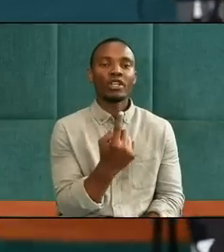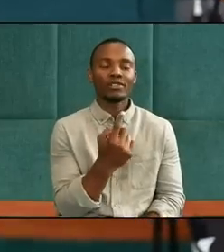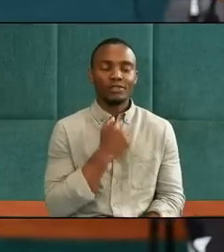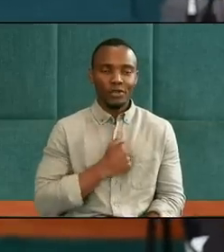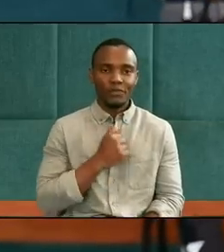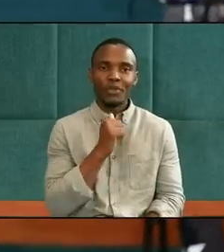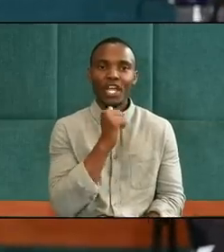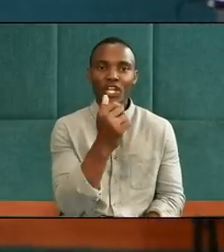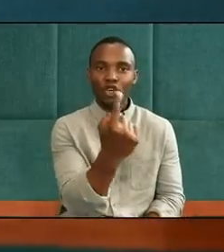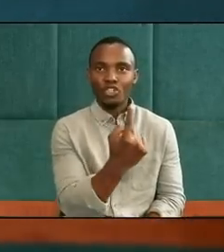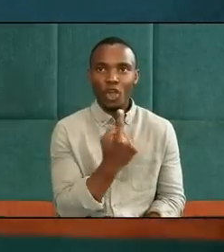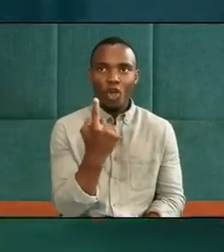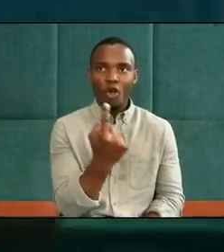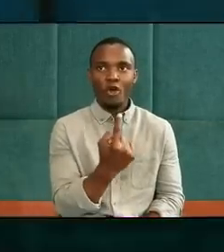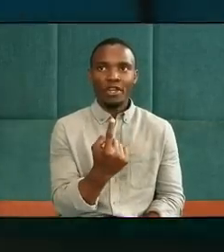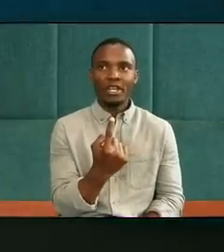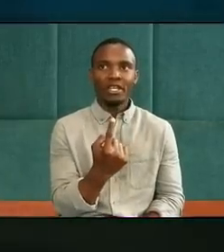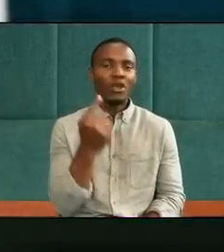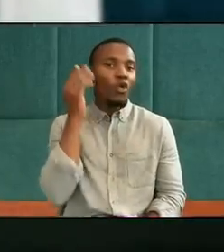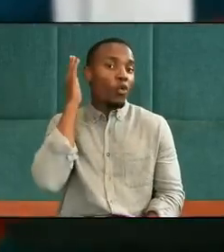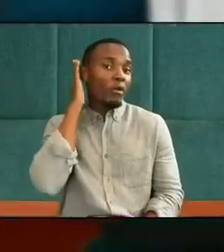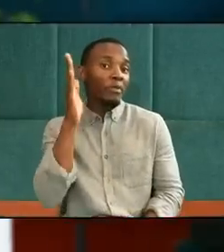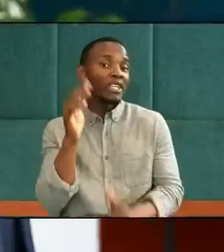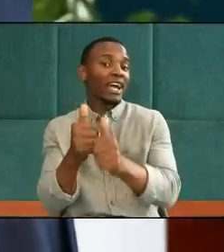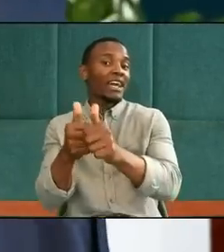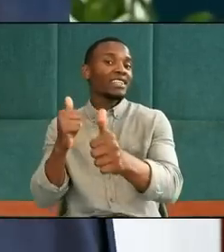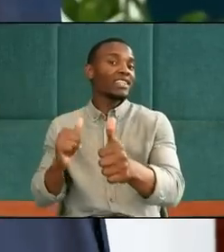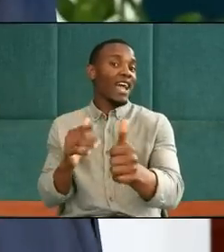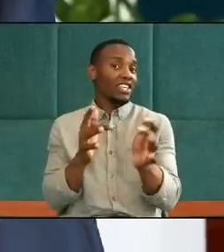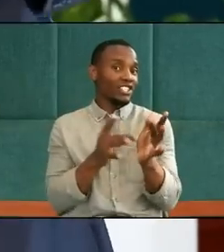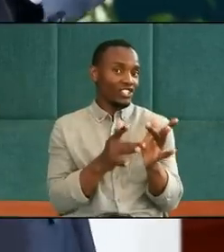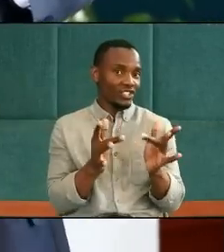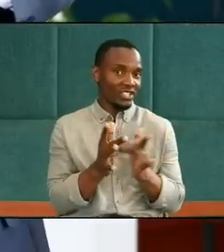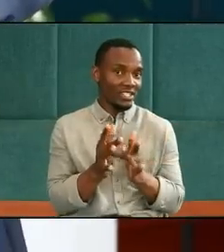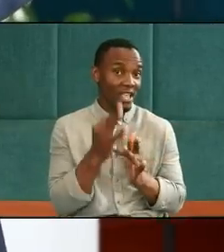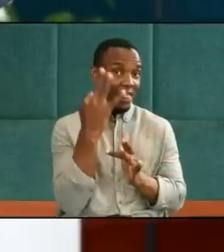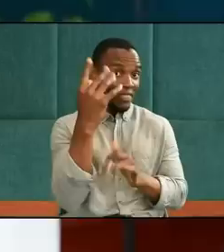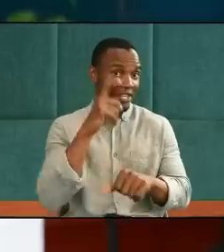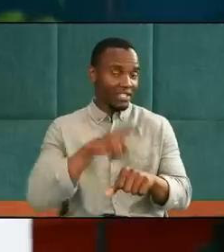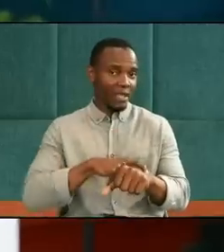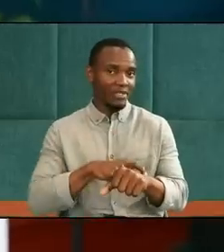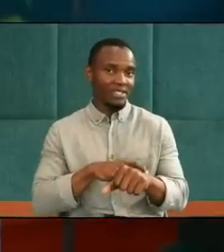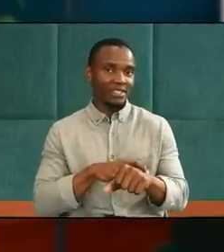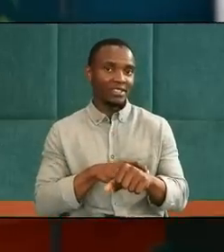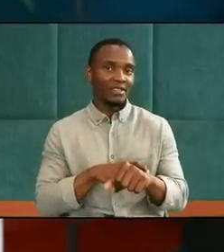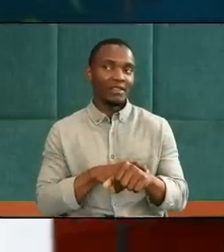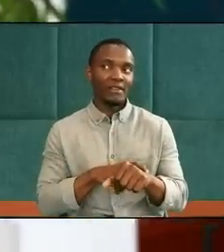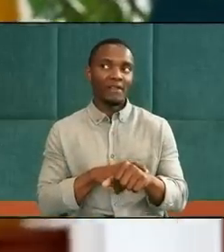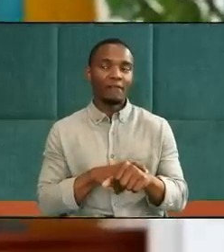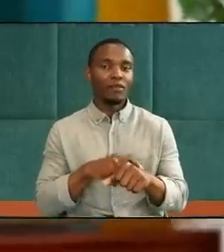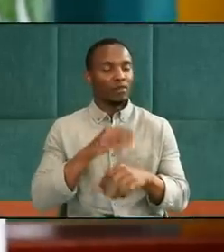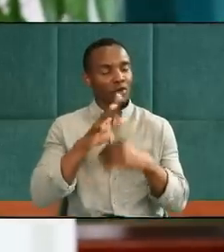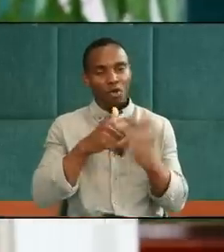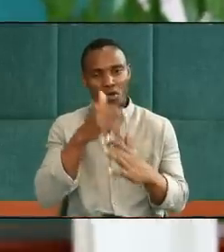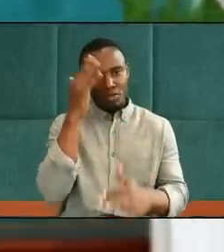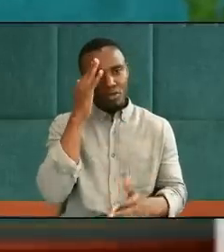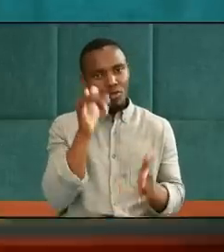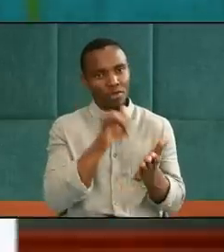Not only would Peter deny Jesus three times, we all know about that,